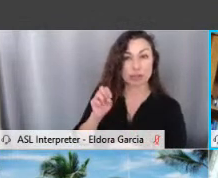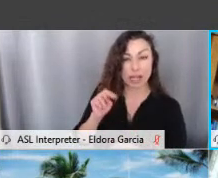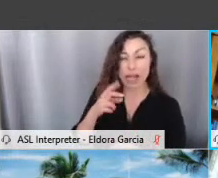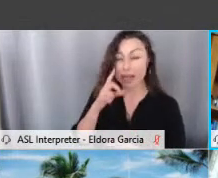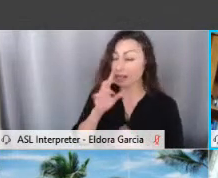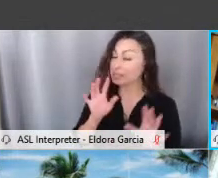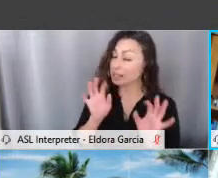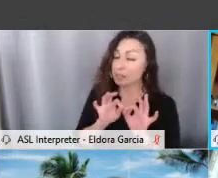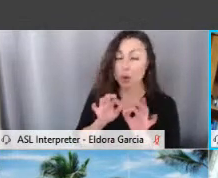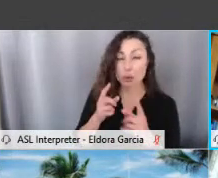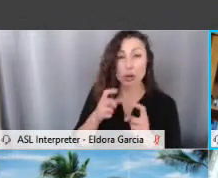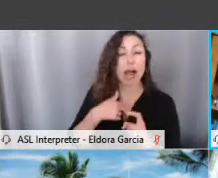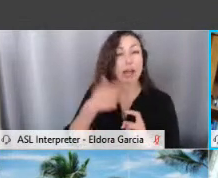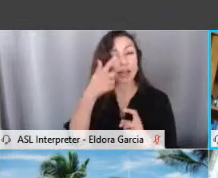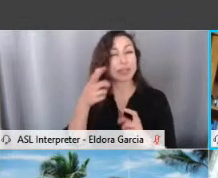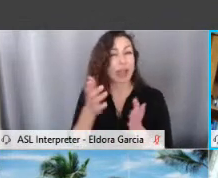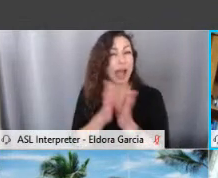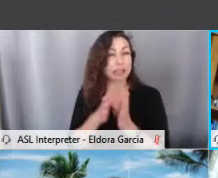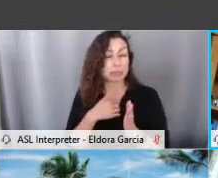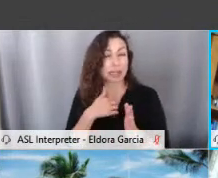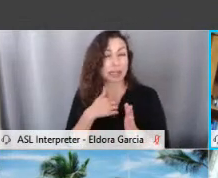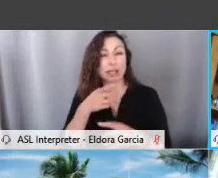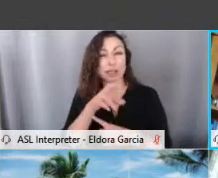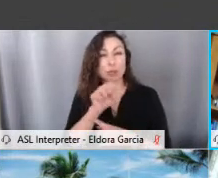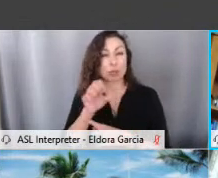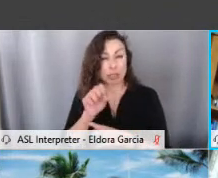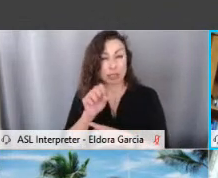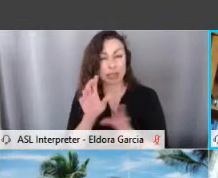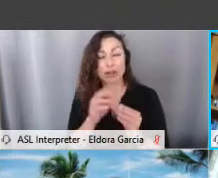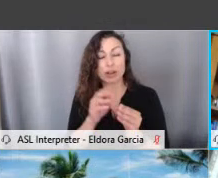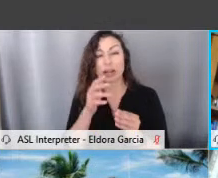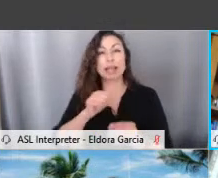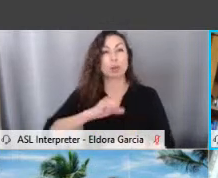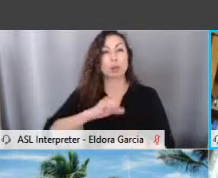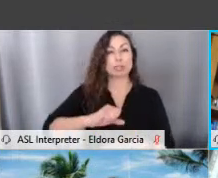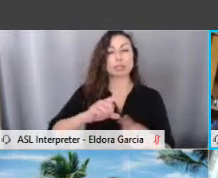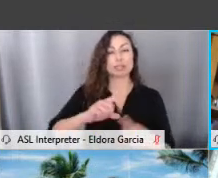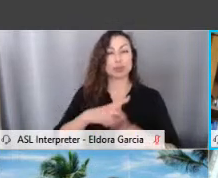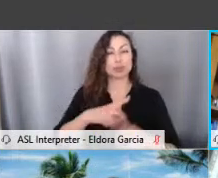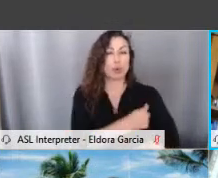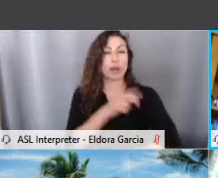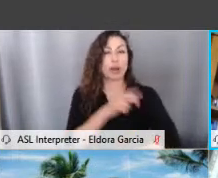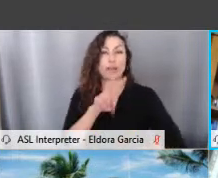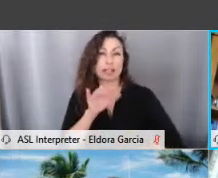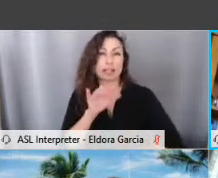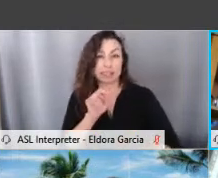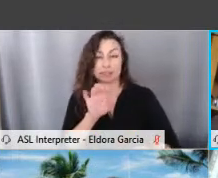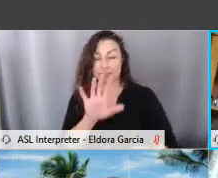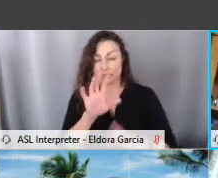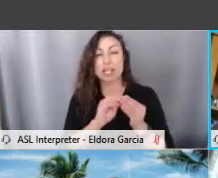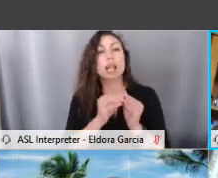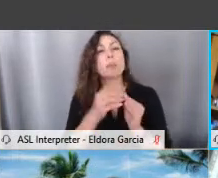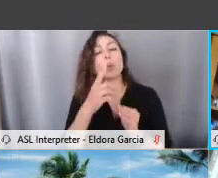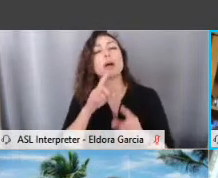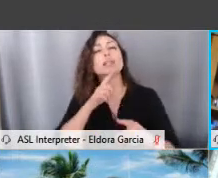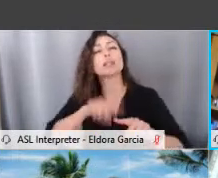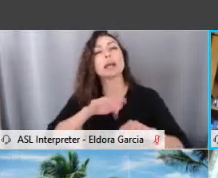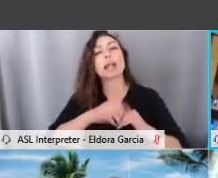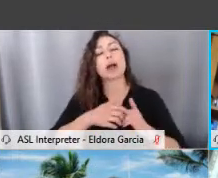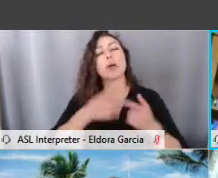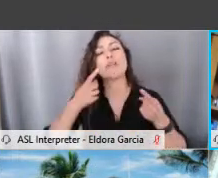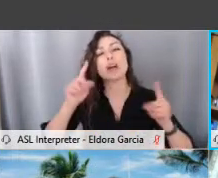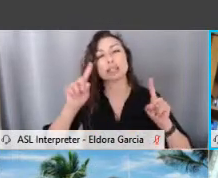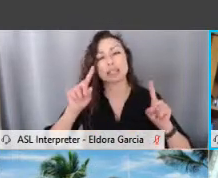I got asked that at a press conference. Do you anticipate resistance to the vaccine? Well, number one, it depends on how effective it